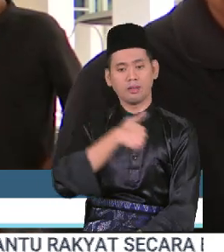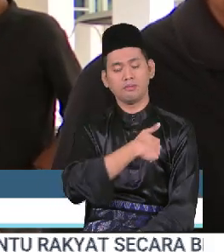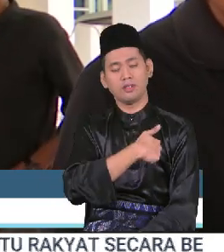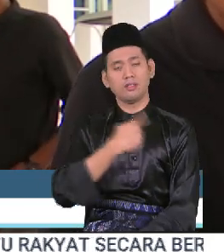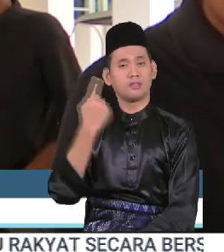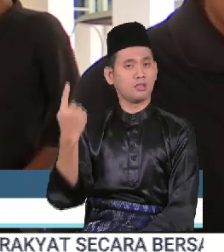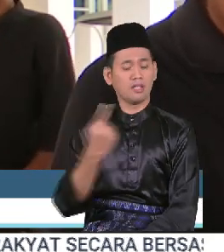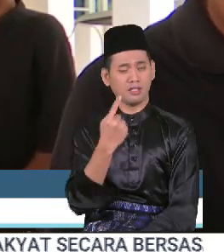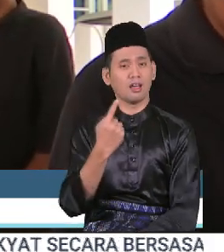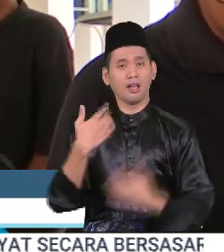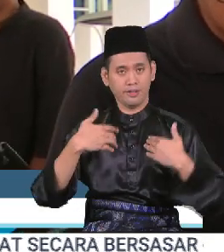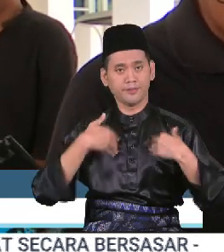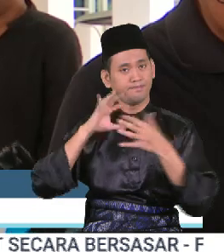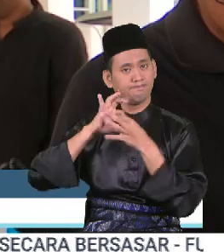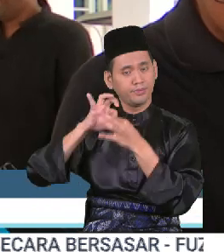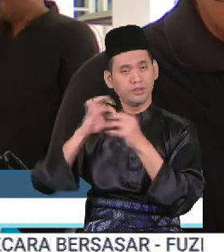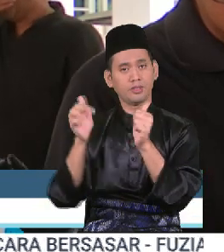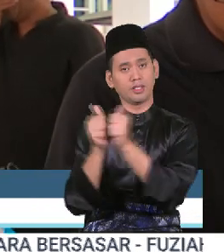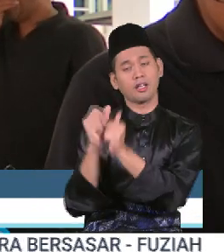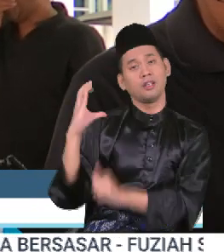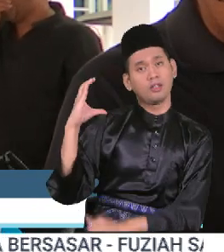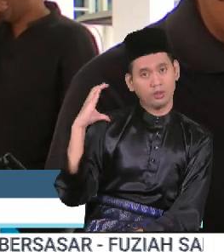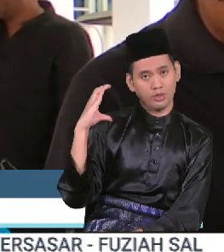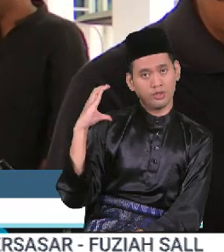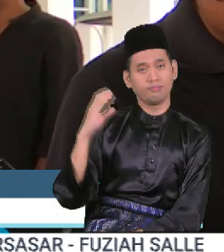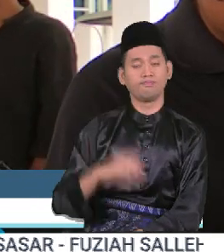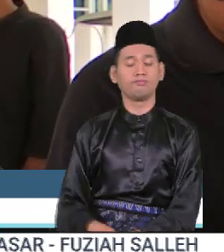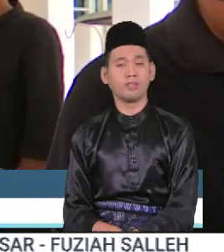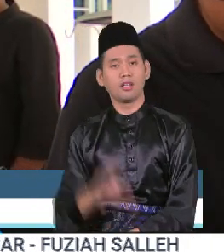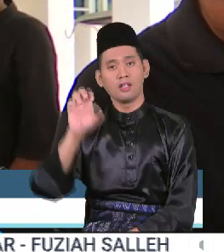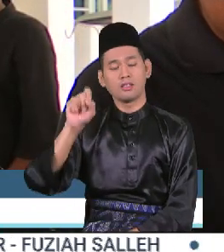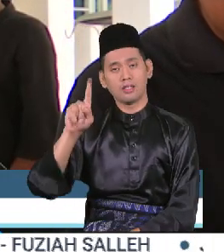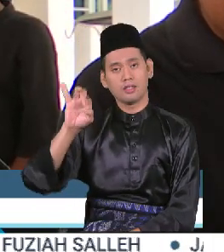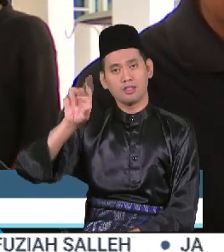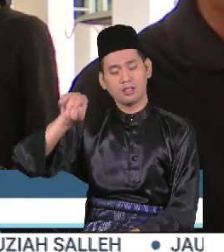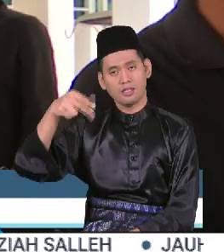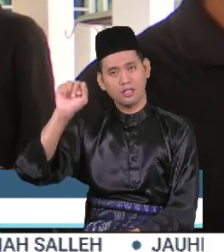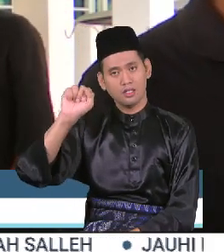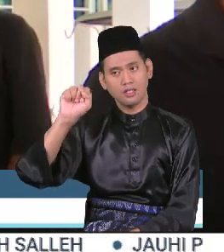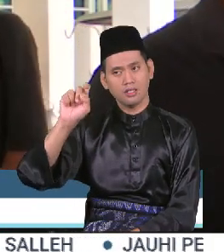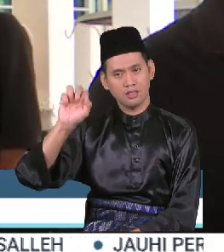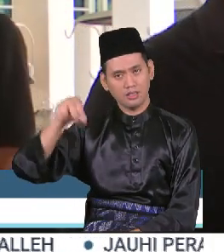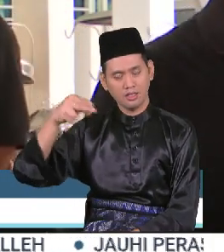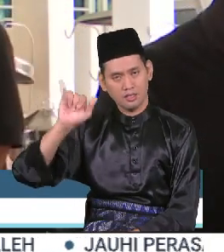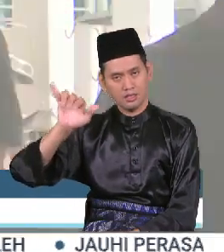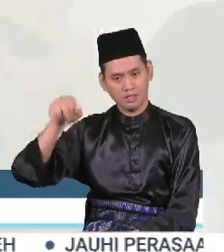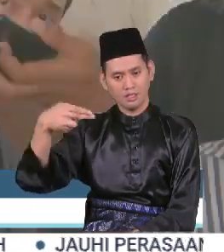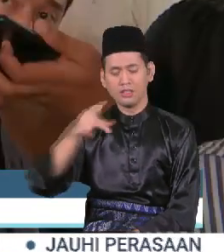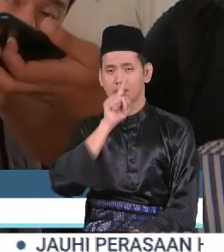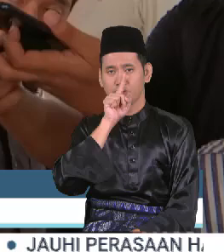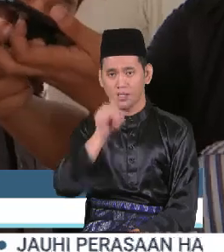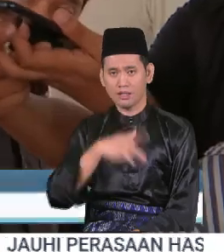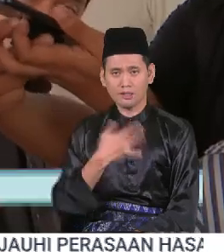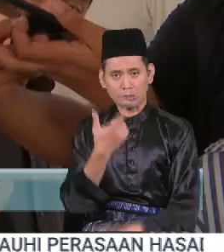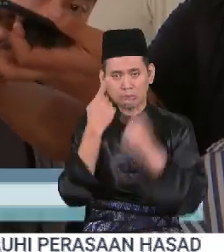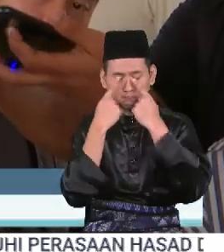good relationship dengan Coach Satya. And to hear this is very sad lah.